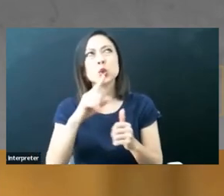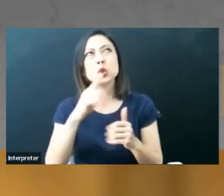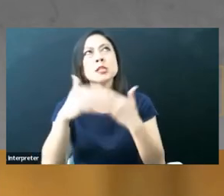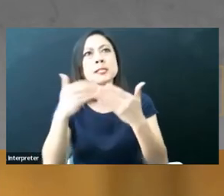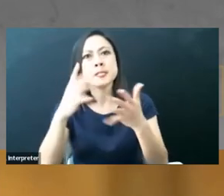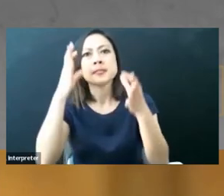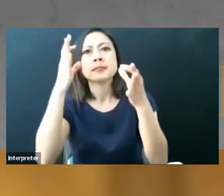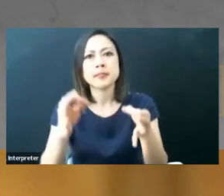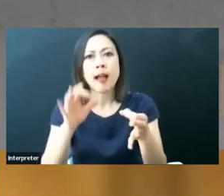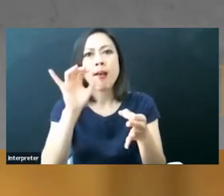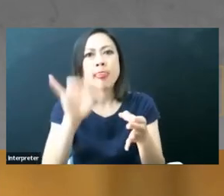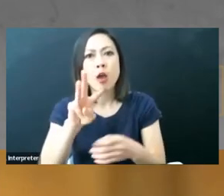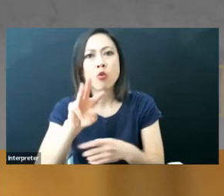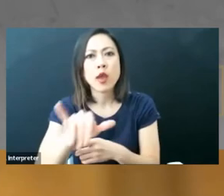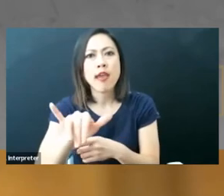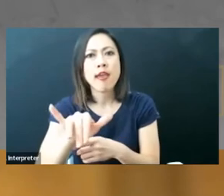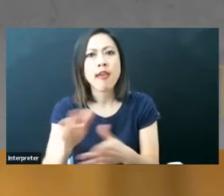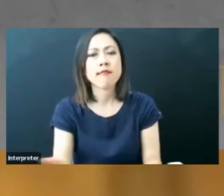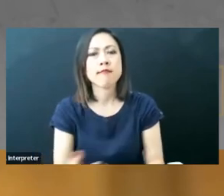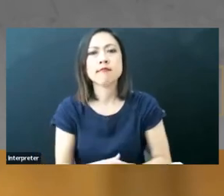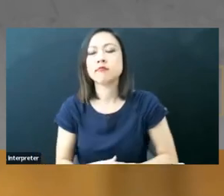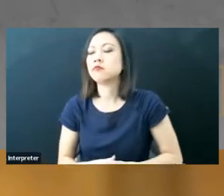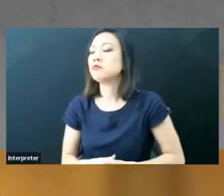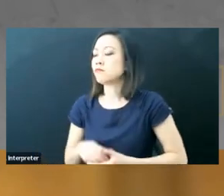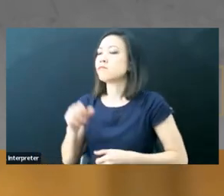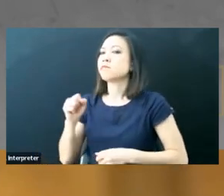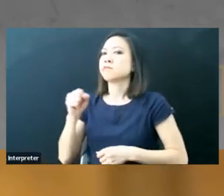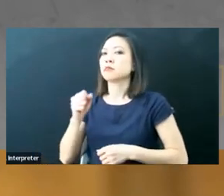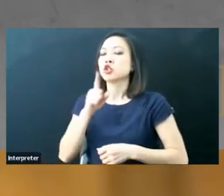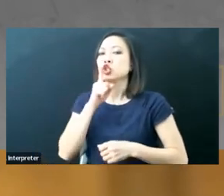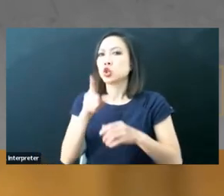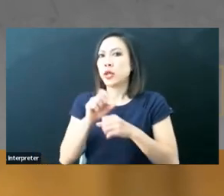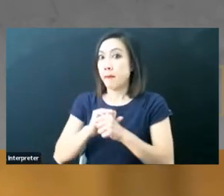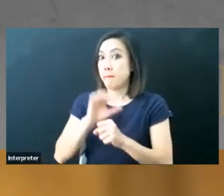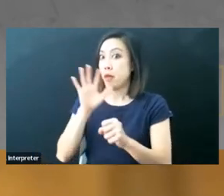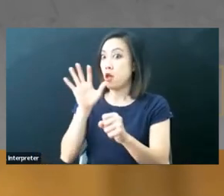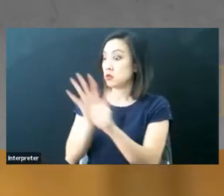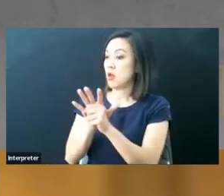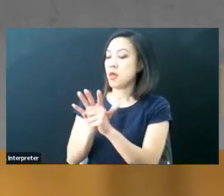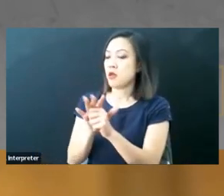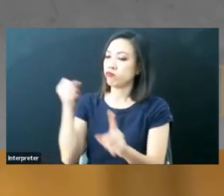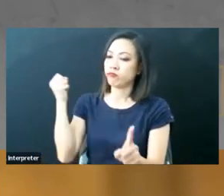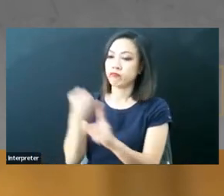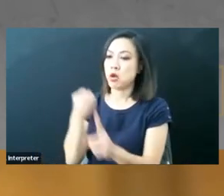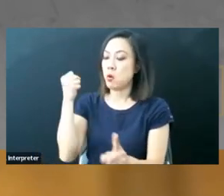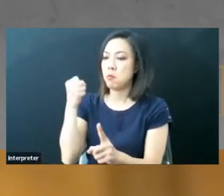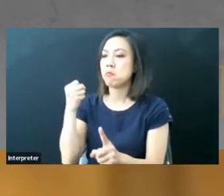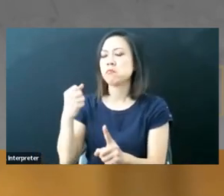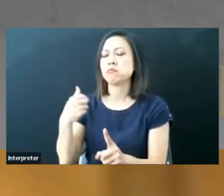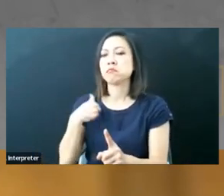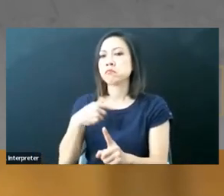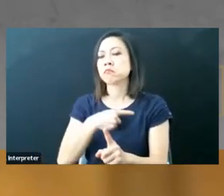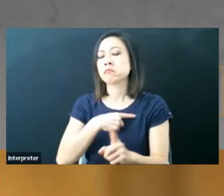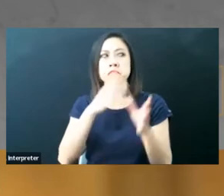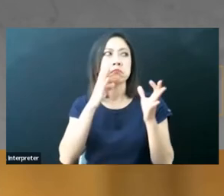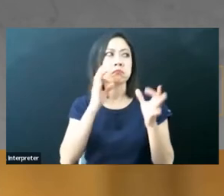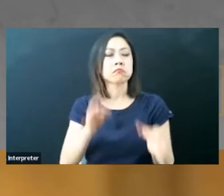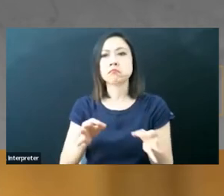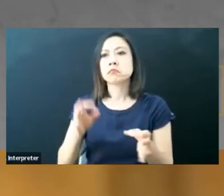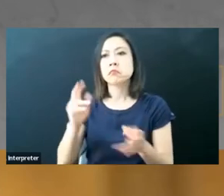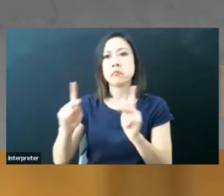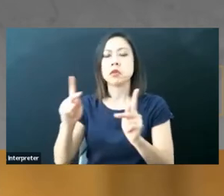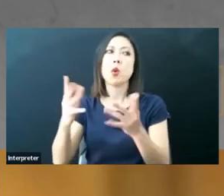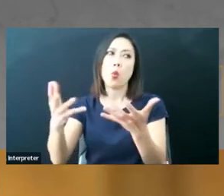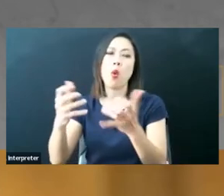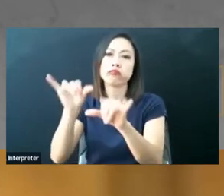pretty early on in the pandemic, we concluded that people would want to continue working at